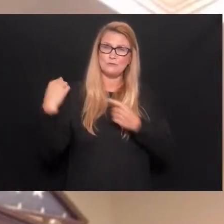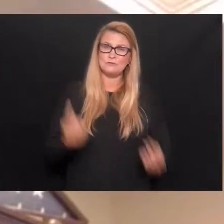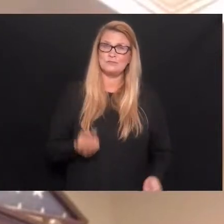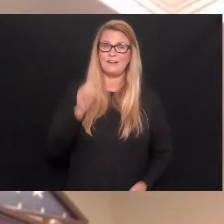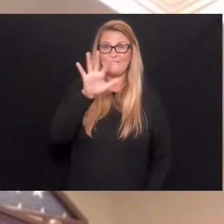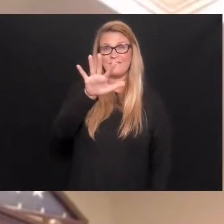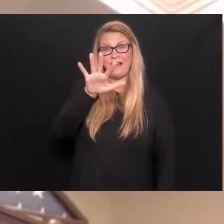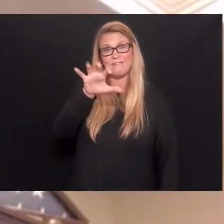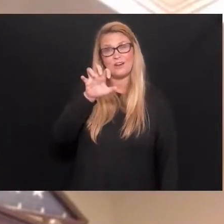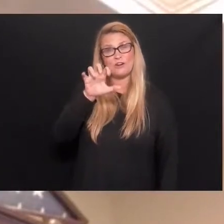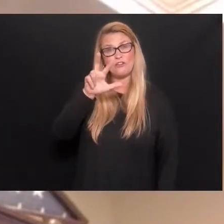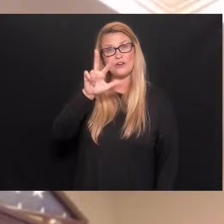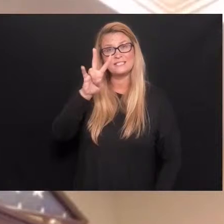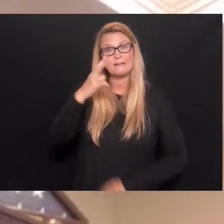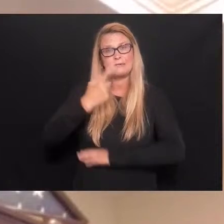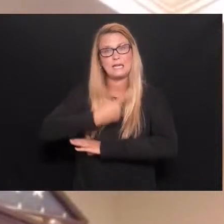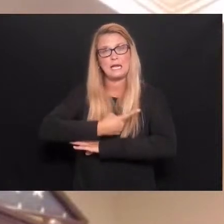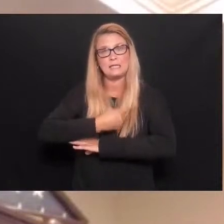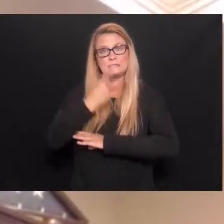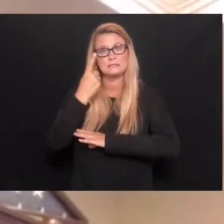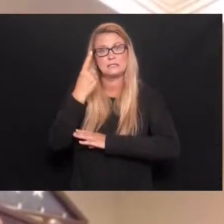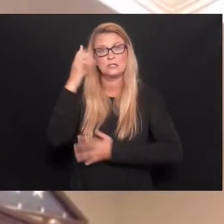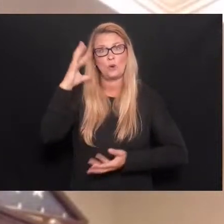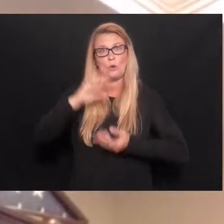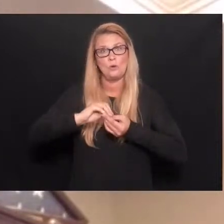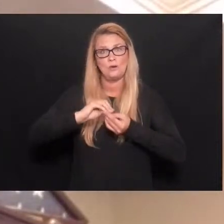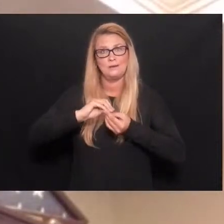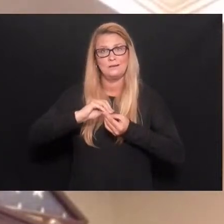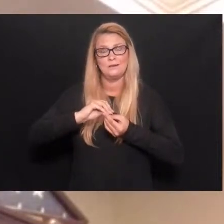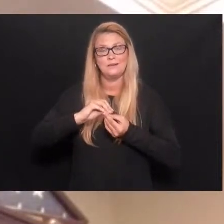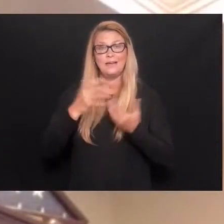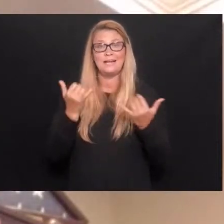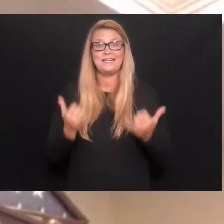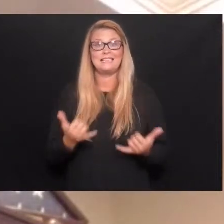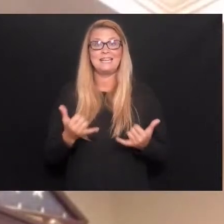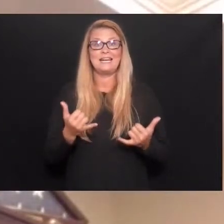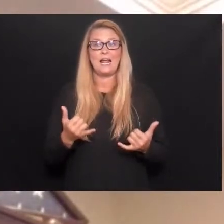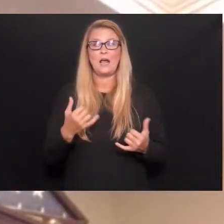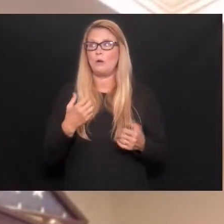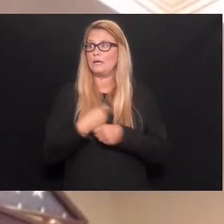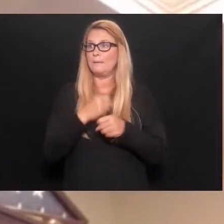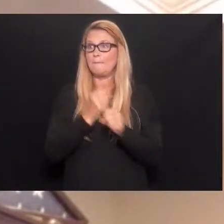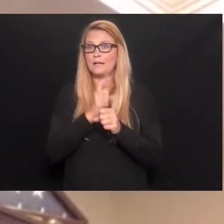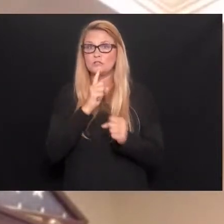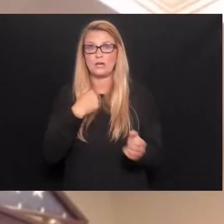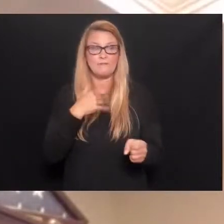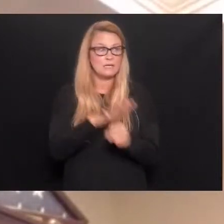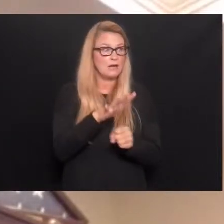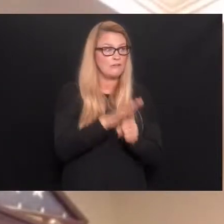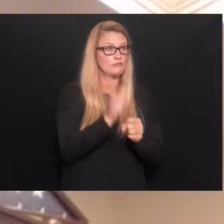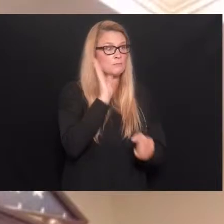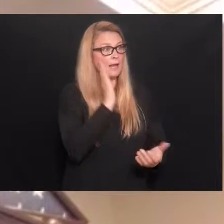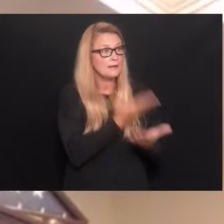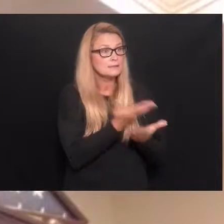537 days. And all the work we do to make sure now that we have enough oxygen, enough beds, enough staff,